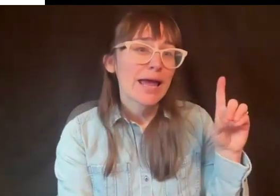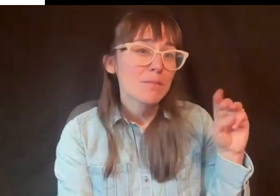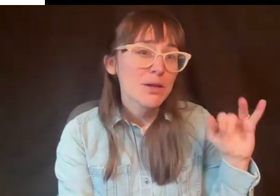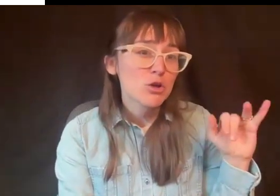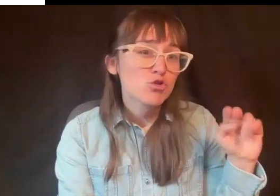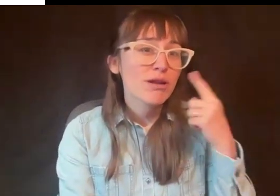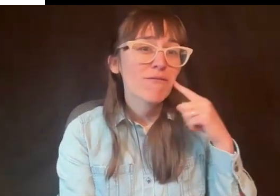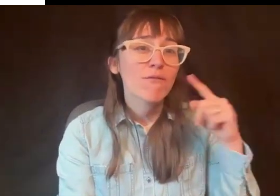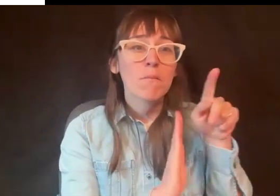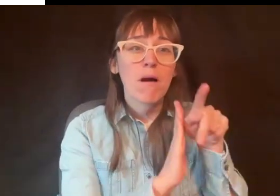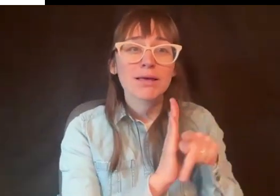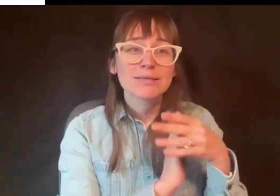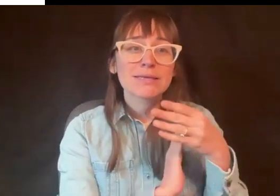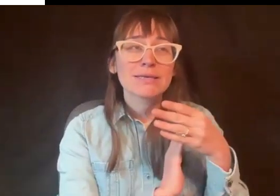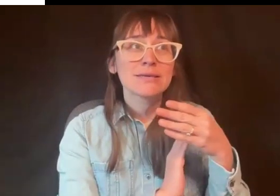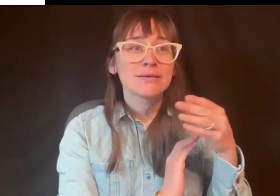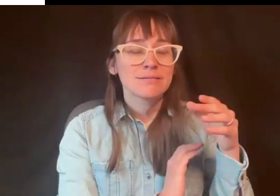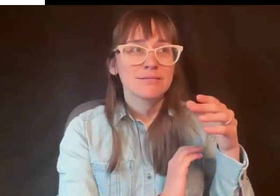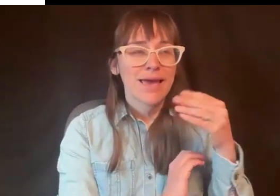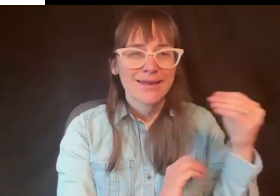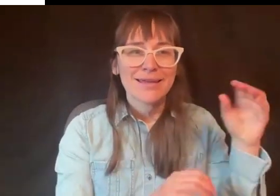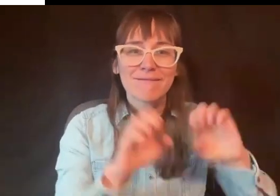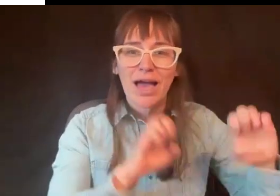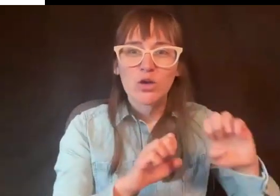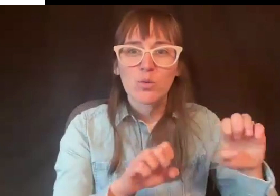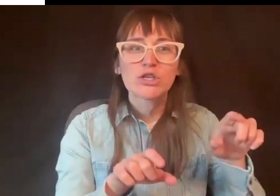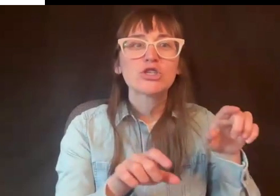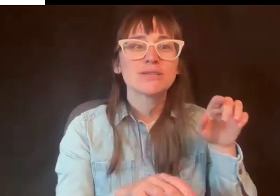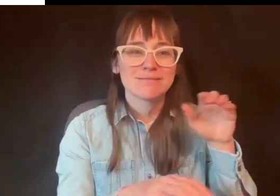Evaluation at ACL.